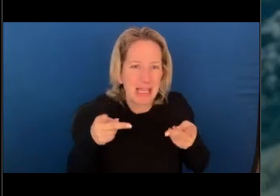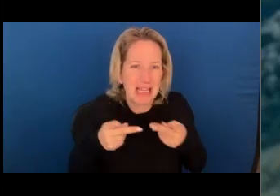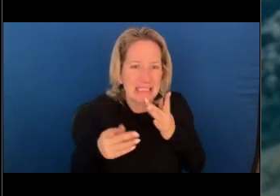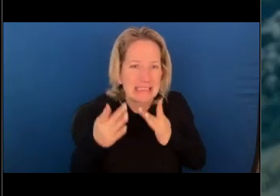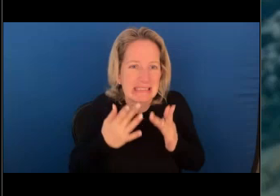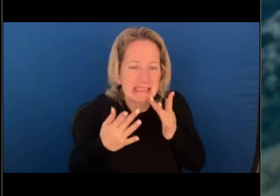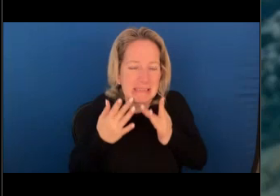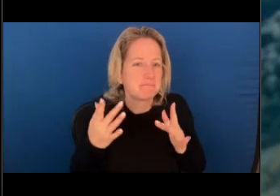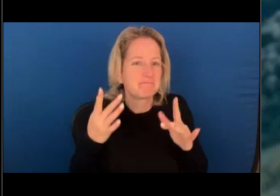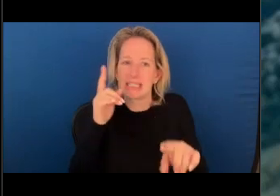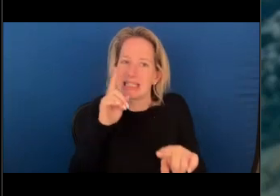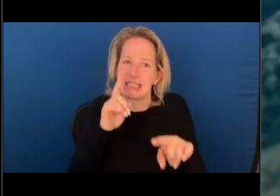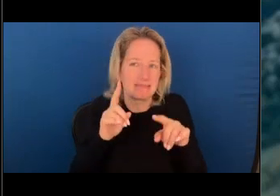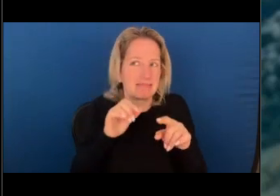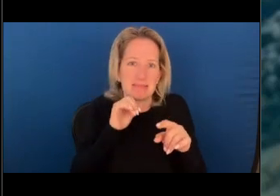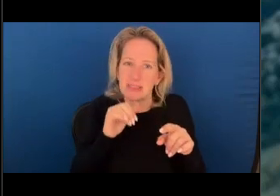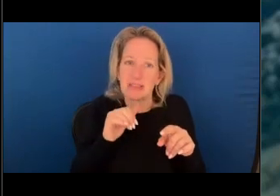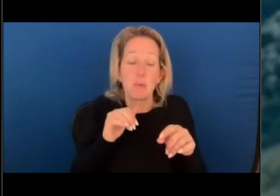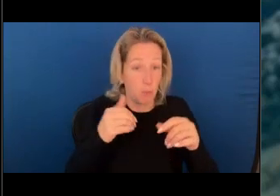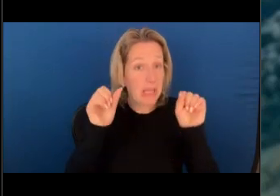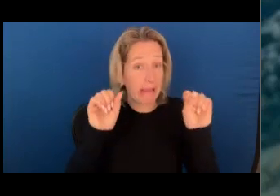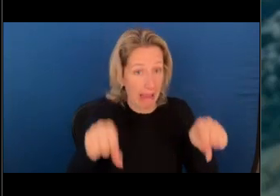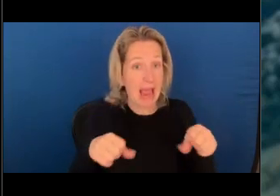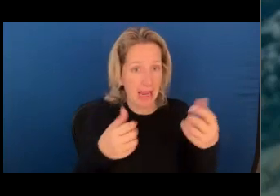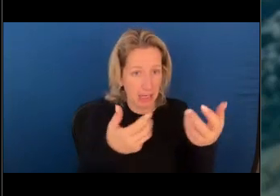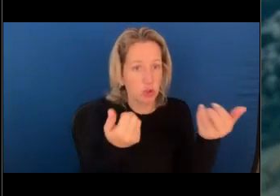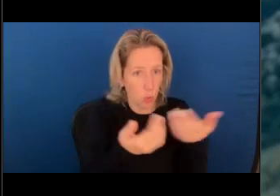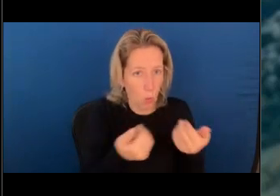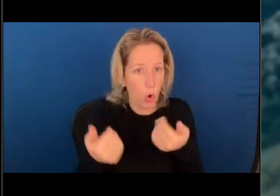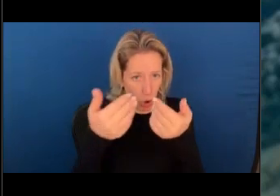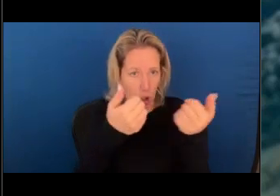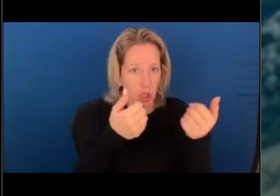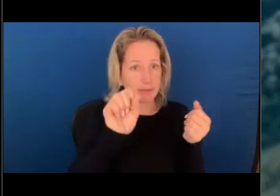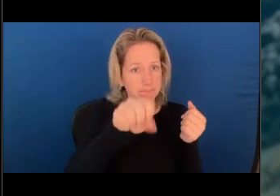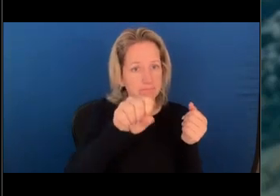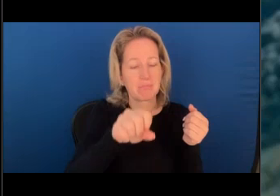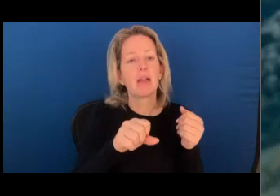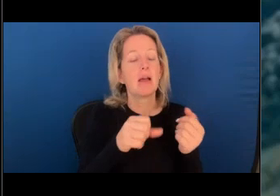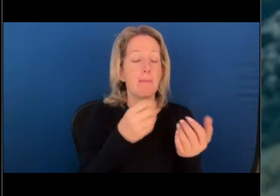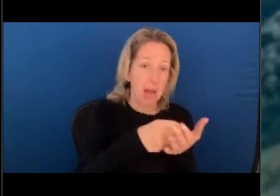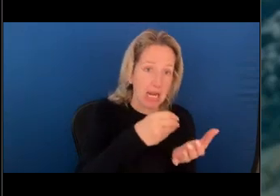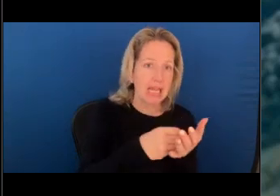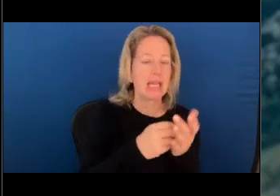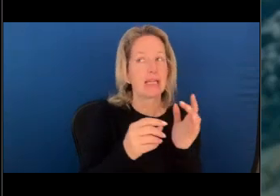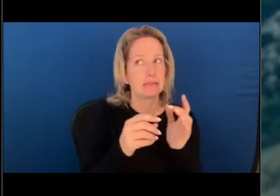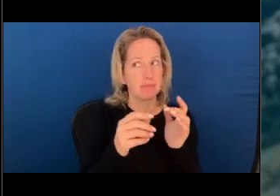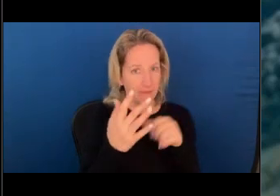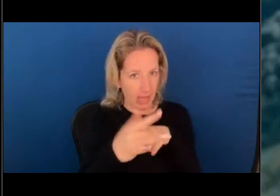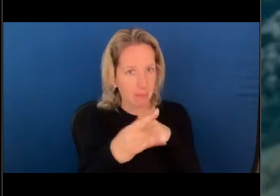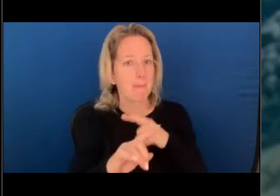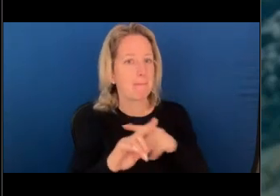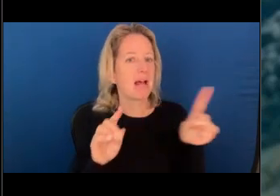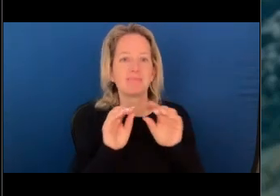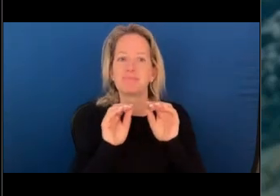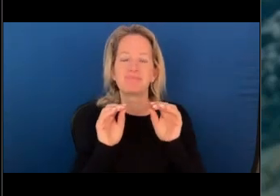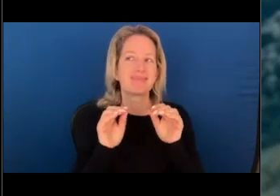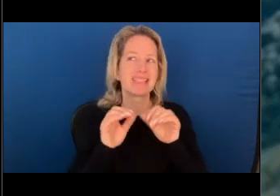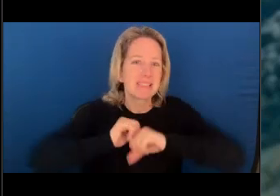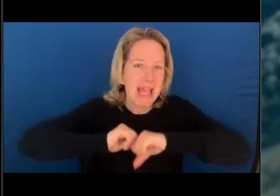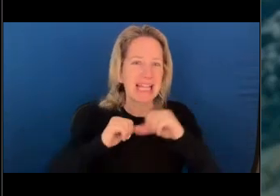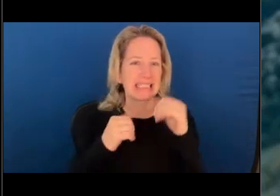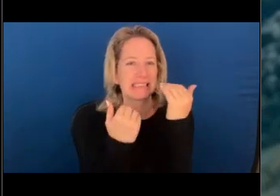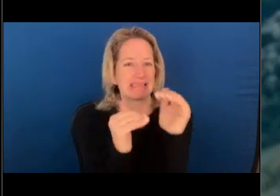to sort all the debris, but we don't have the space right now we have the money, but not the space to get the machinery that we would need